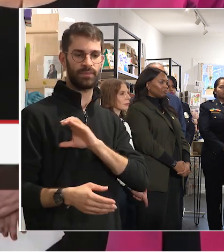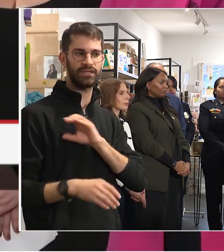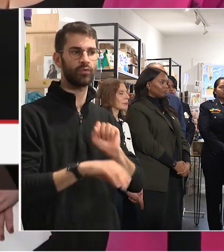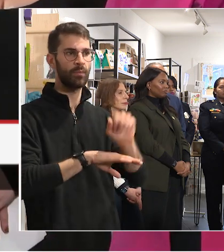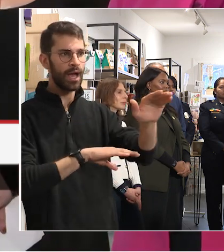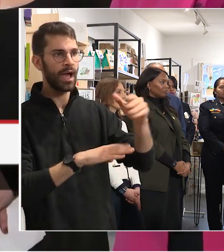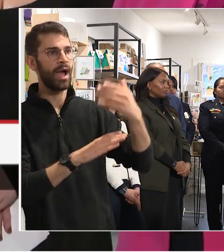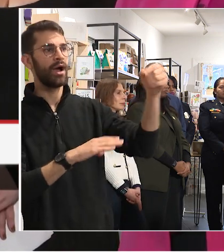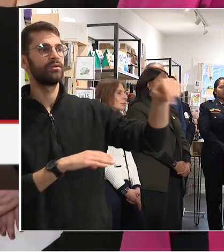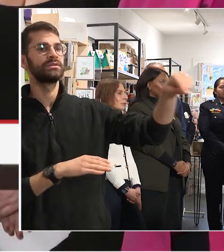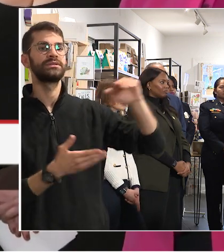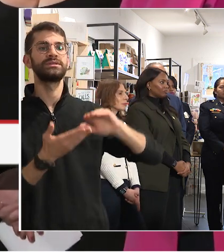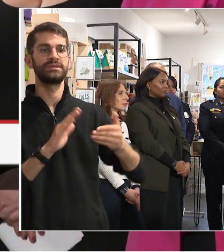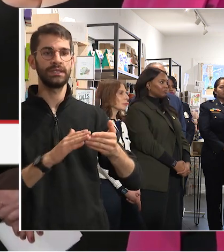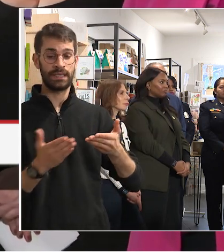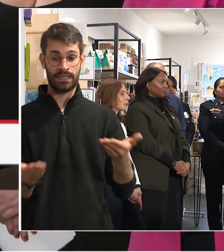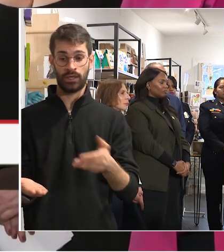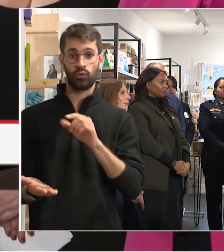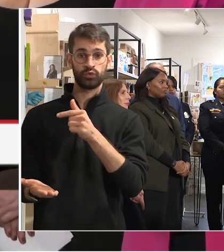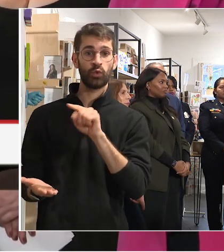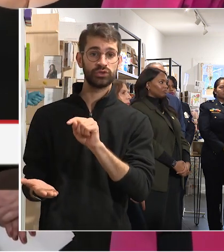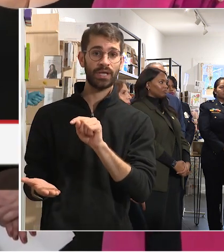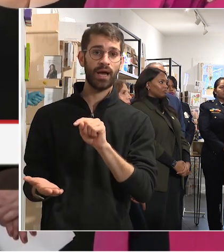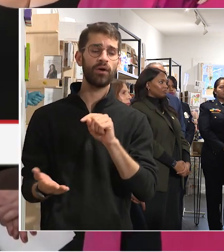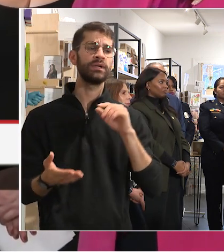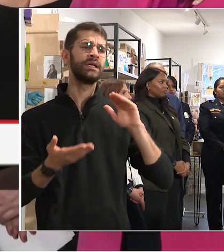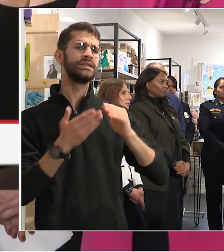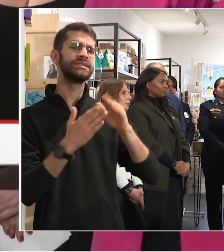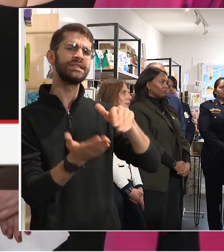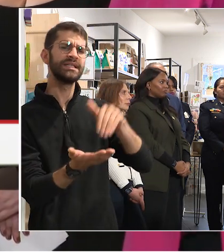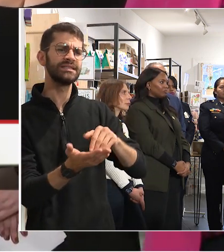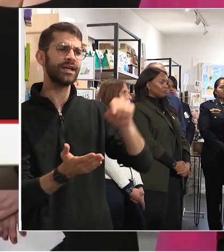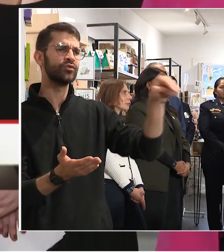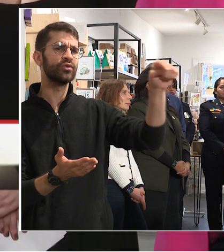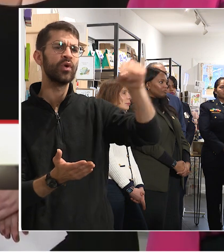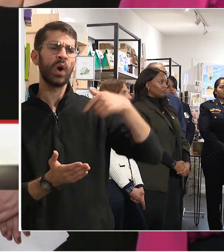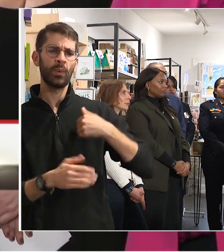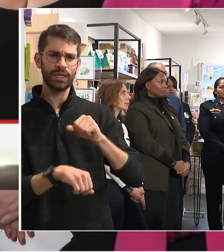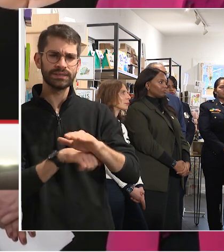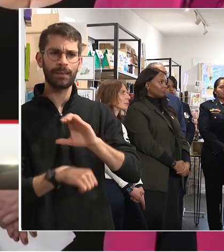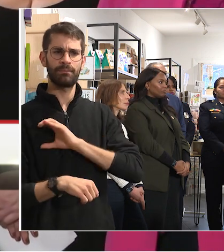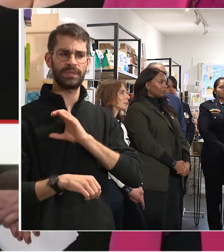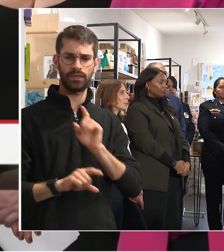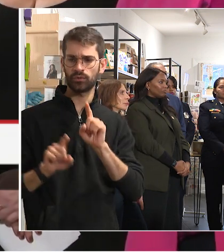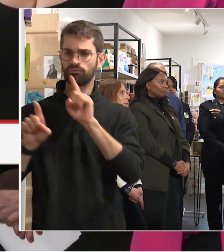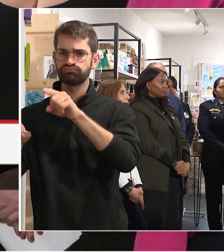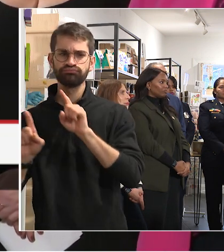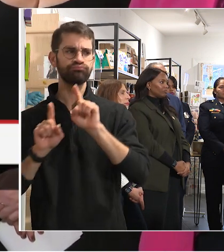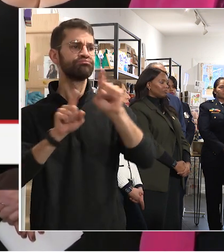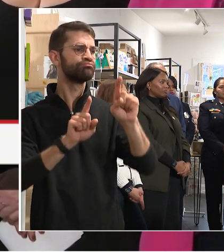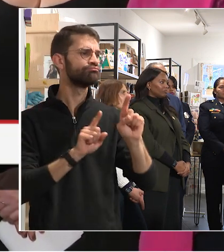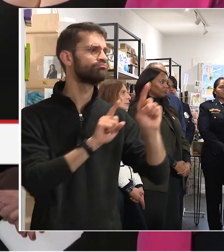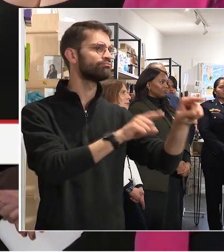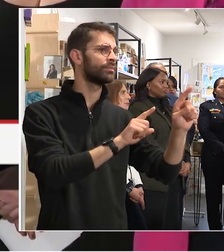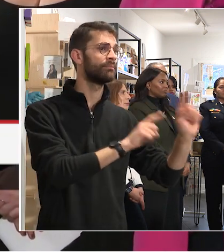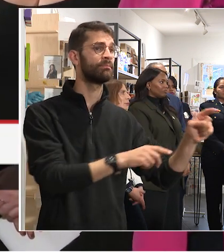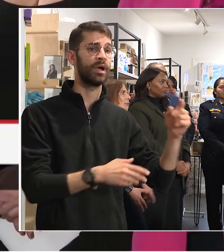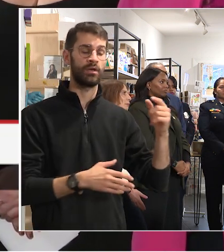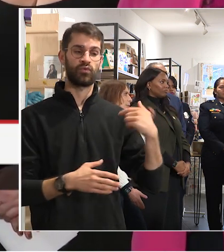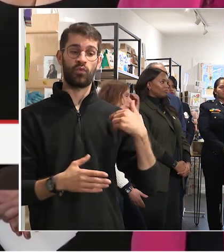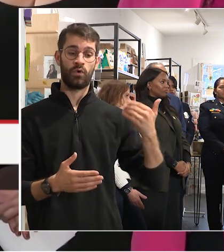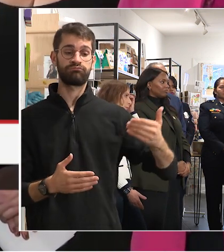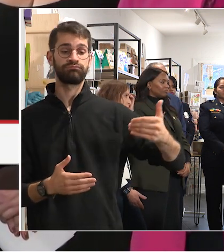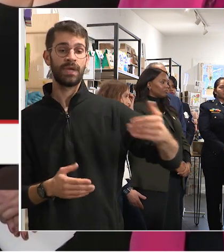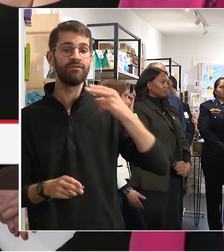especially here in the Georgetown area, city center, and other areas across our city. I've talked about on several different occasions how we